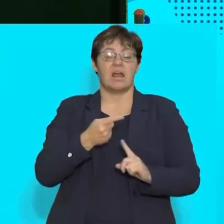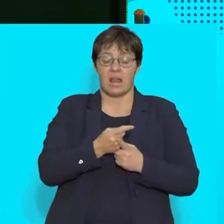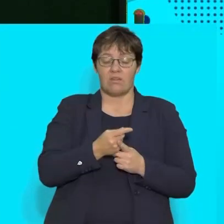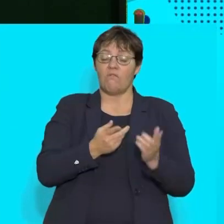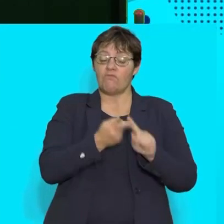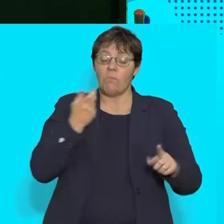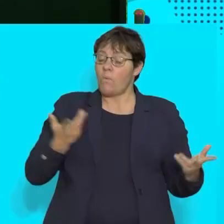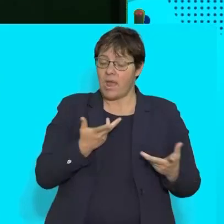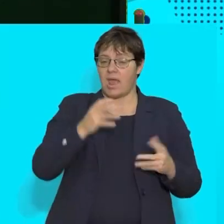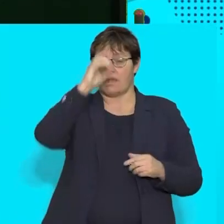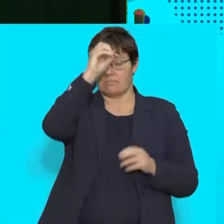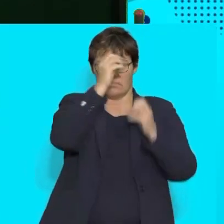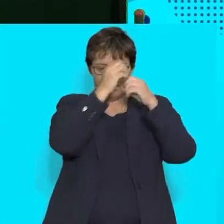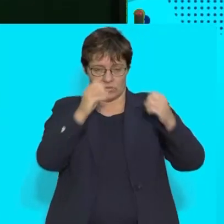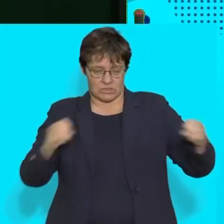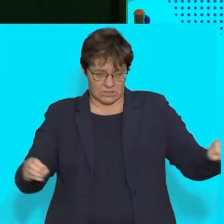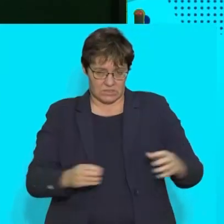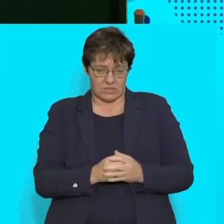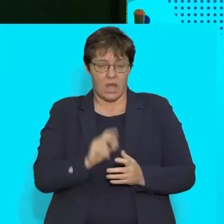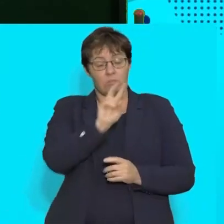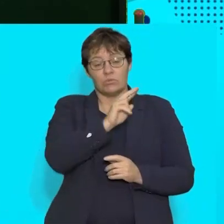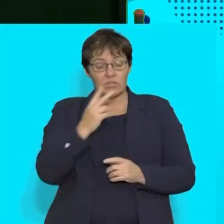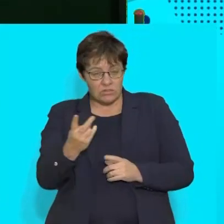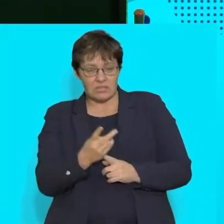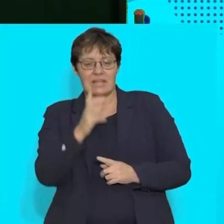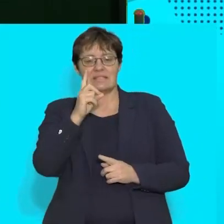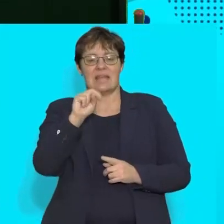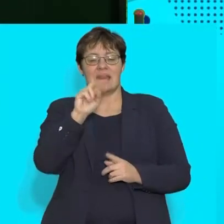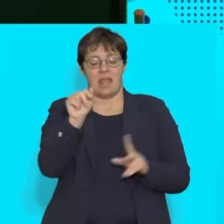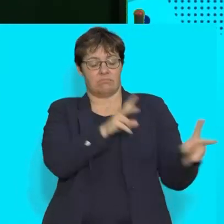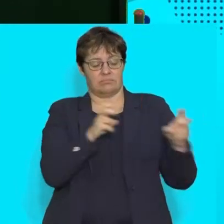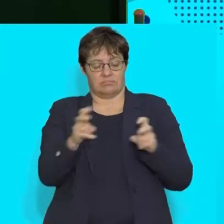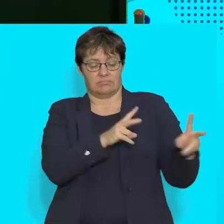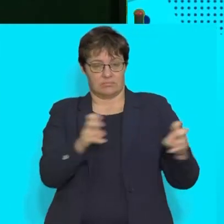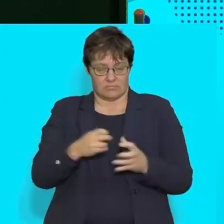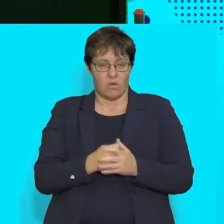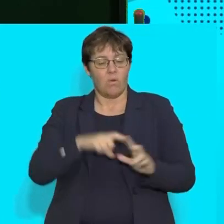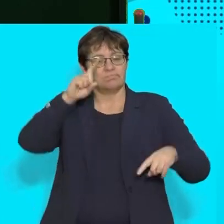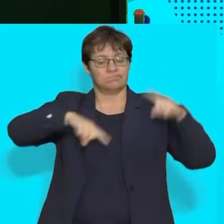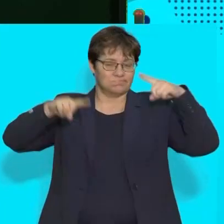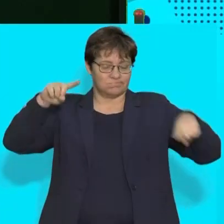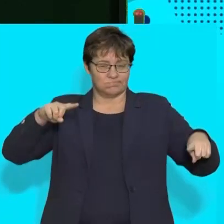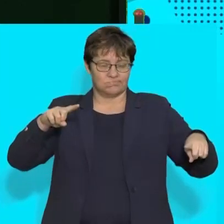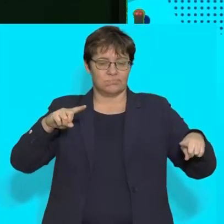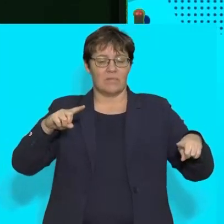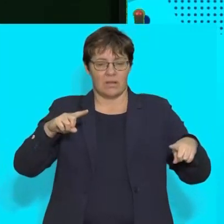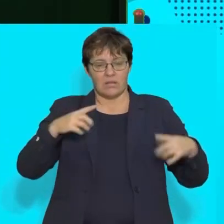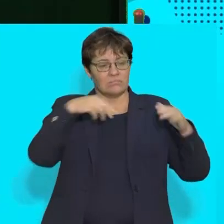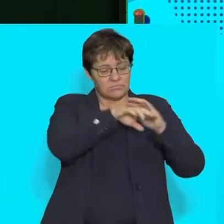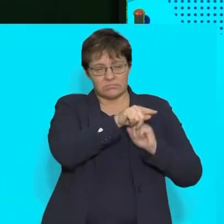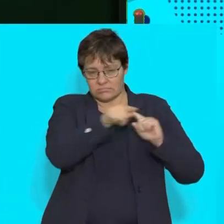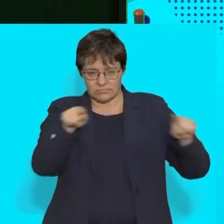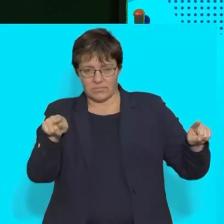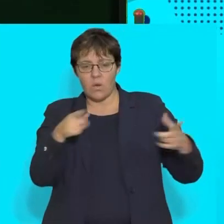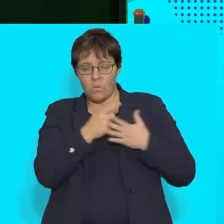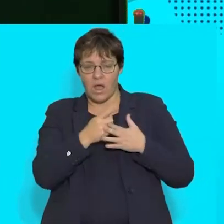for meiosis, M for mutations, which happen during DNA replication, or the randomness of mutations that happen